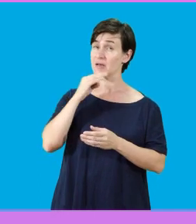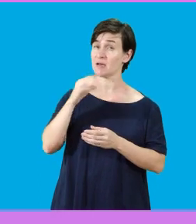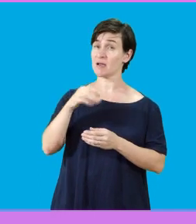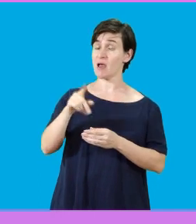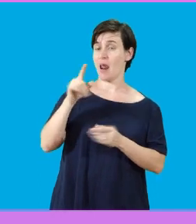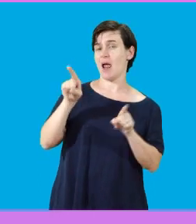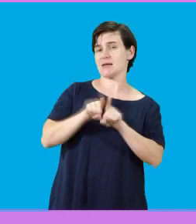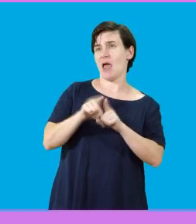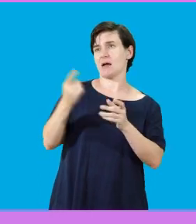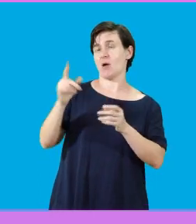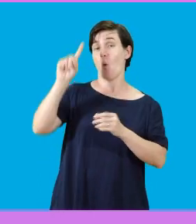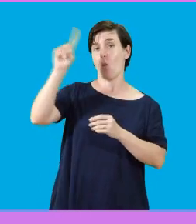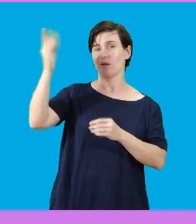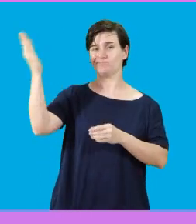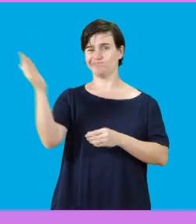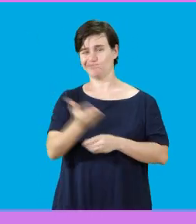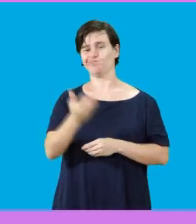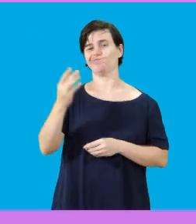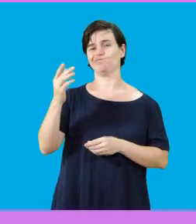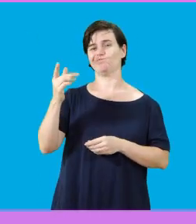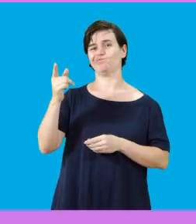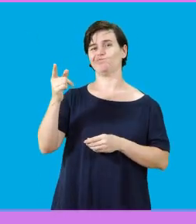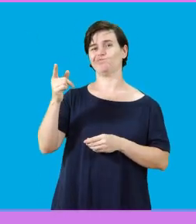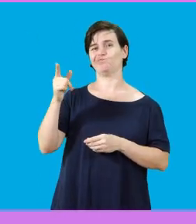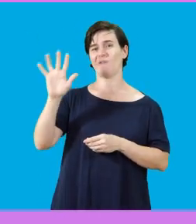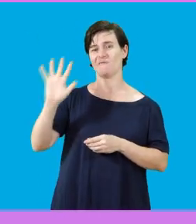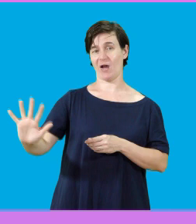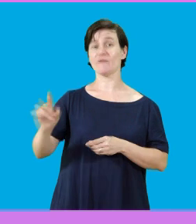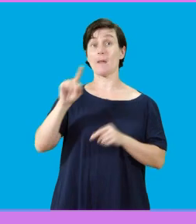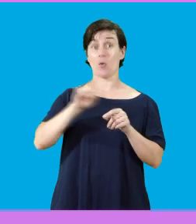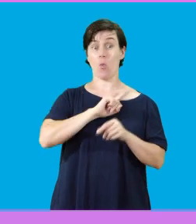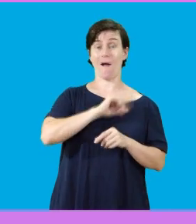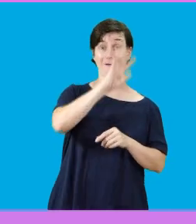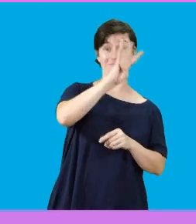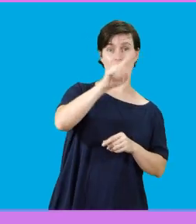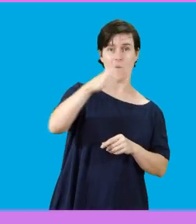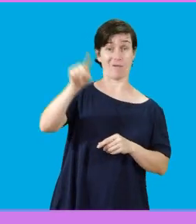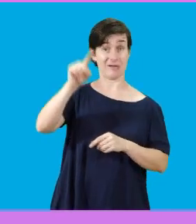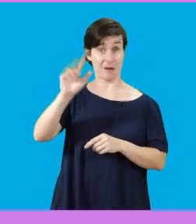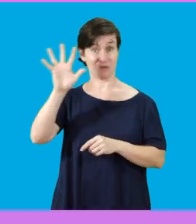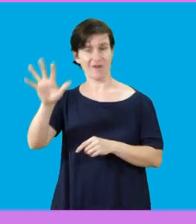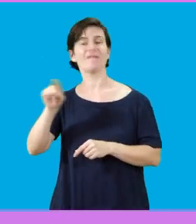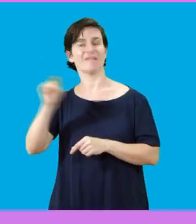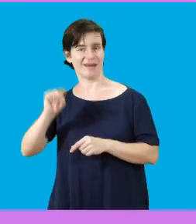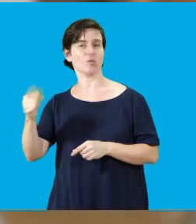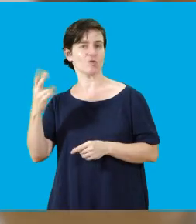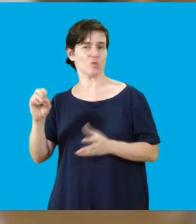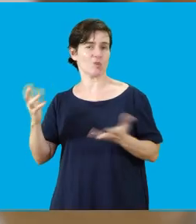in 4, and it goes 5 times into 20. So it means it's 1/5.